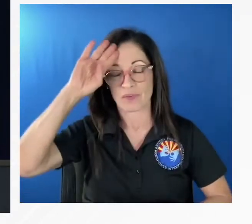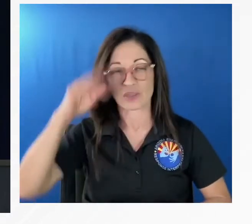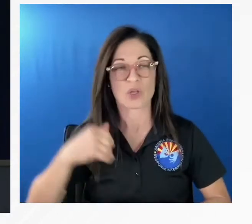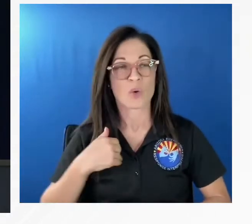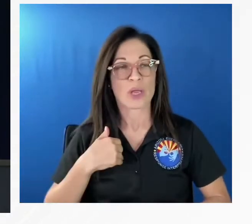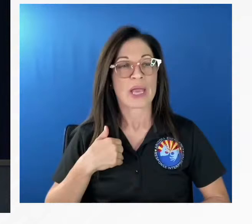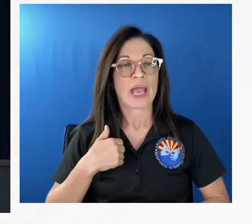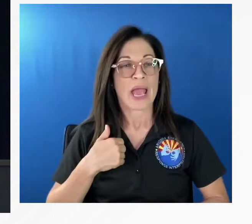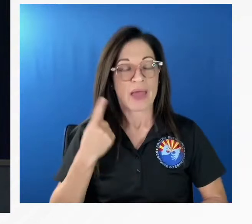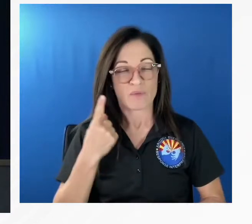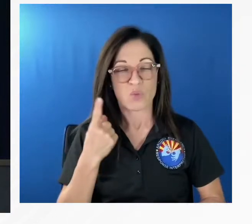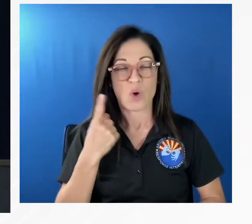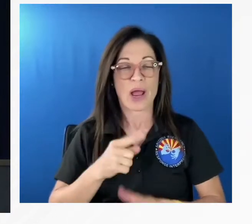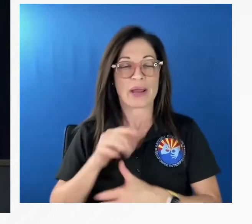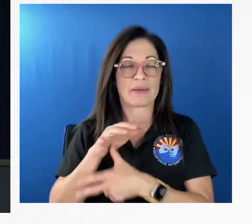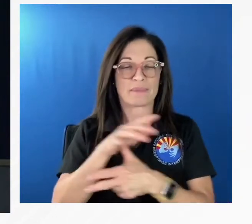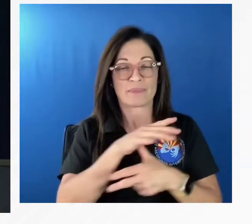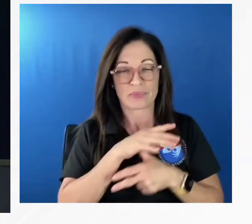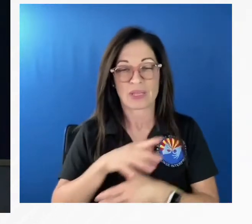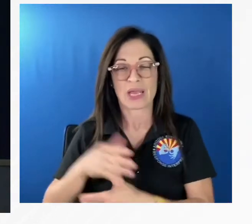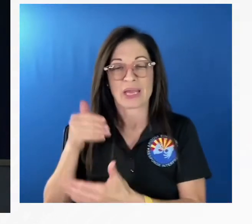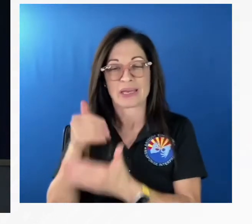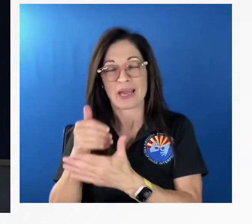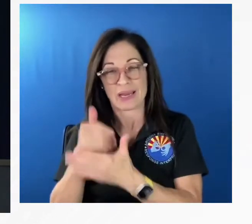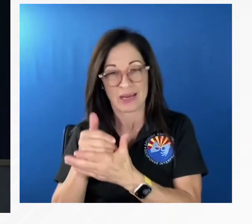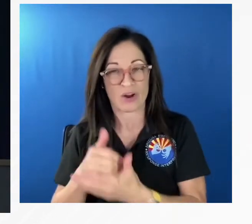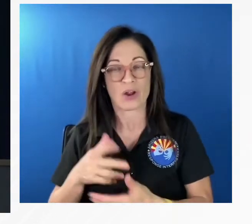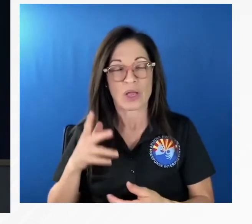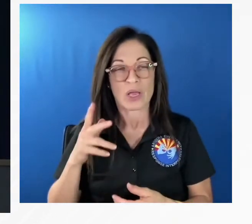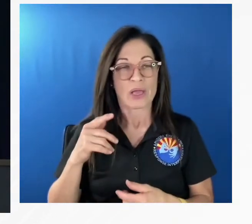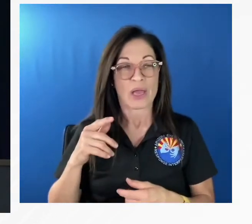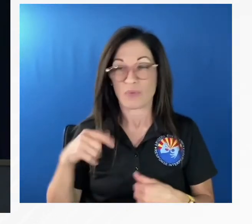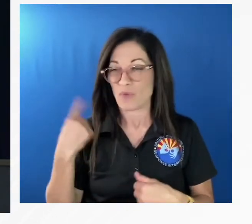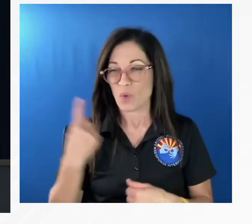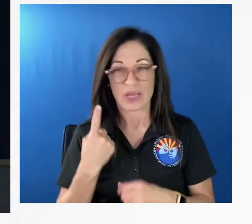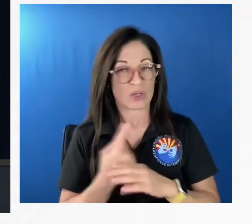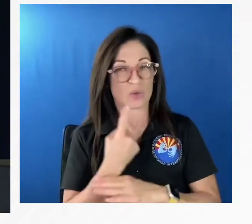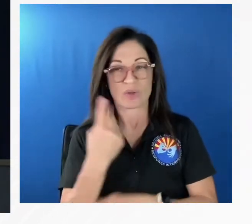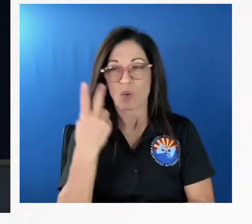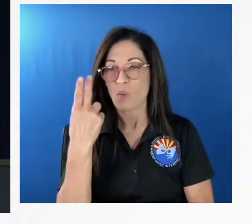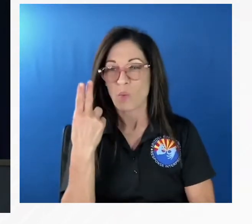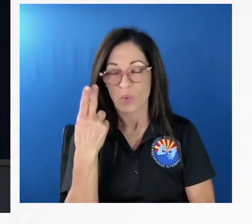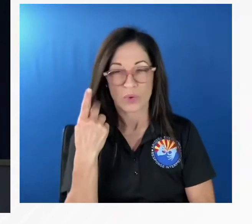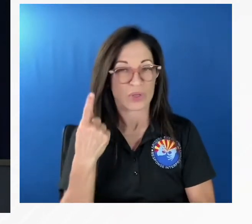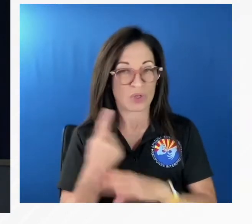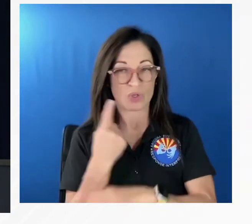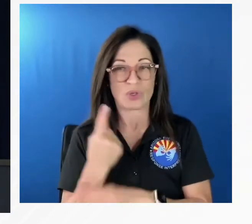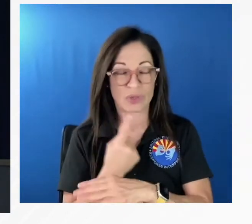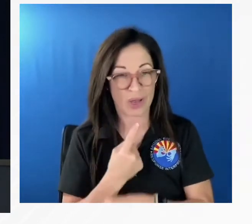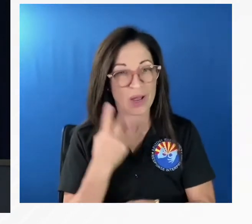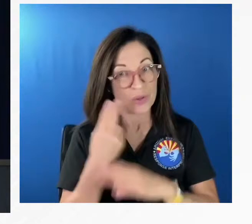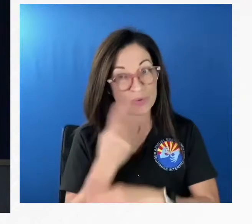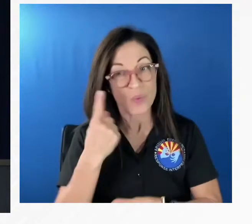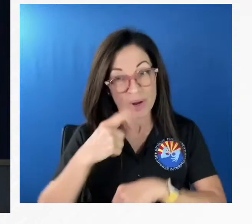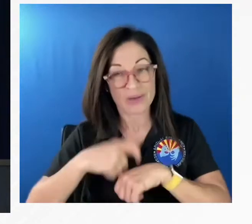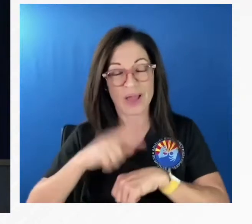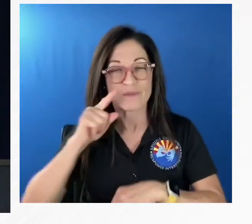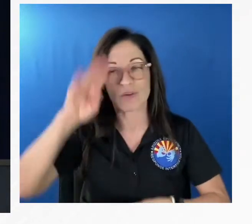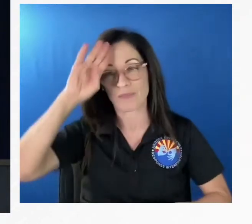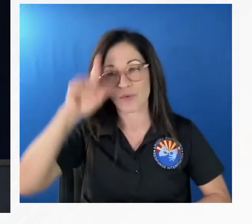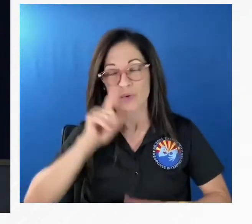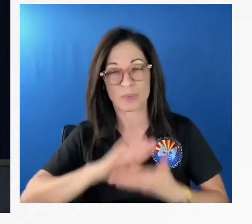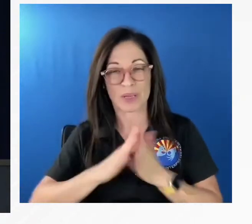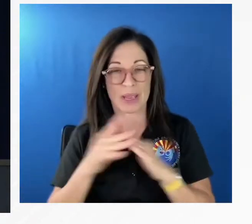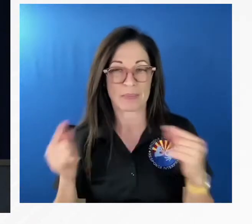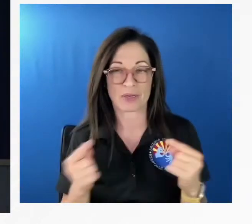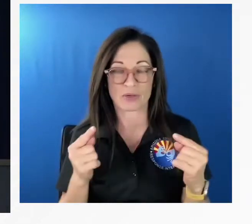from Kern County staged in Visalia. Over the time we've been here, we've only used it once to extract a firefighter that was injured. Luckily, it wasn't